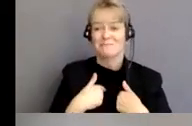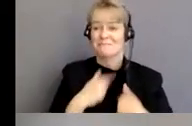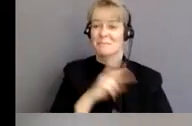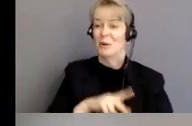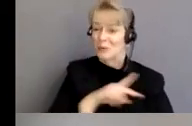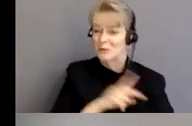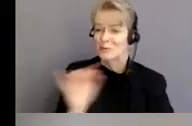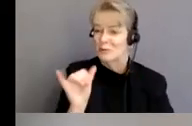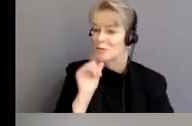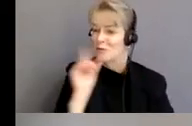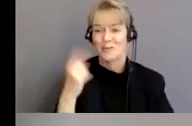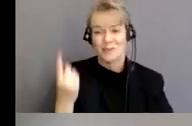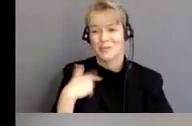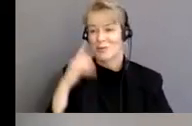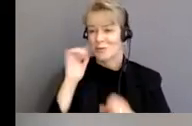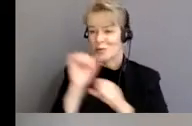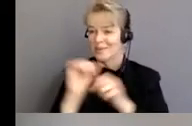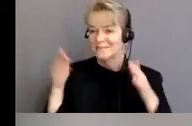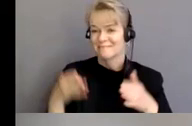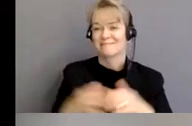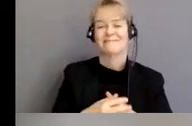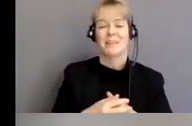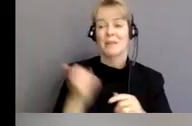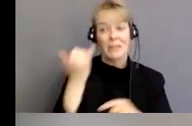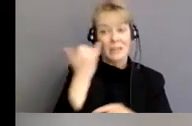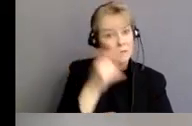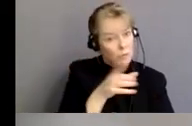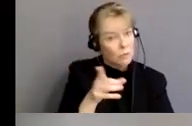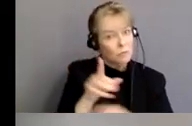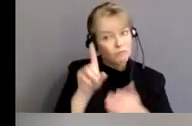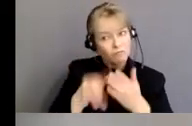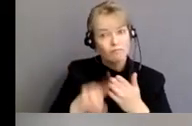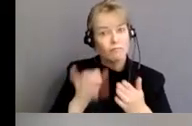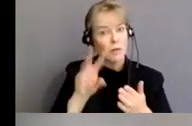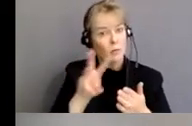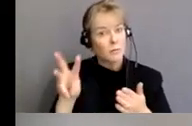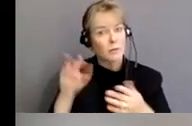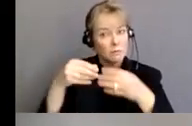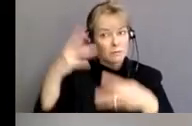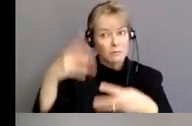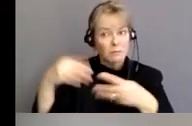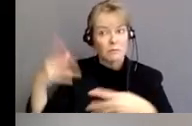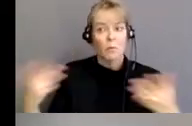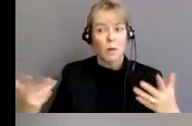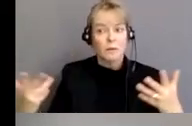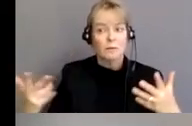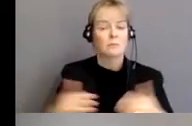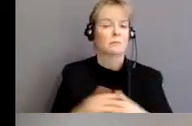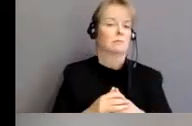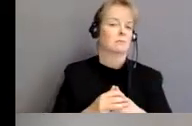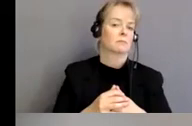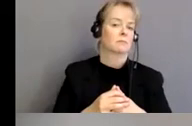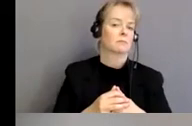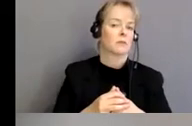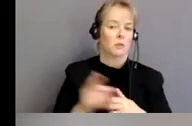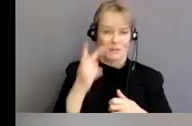lot of information to help you. So if you go on the website, what would you find? You would find information on our next slide.